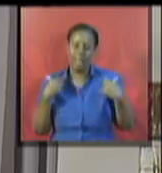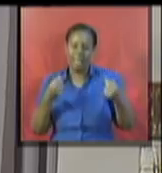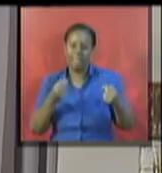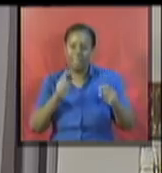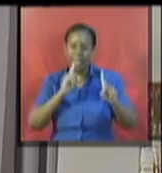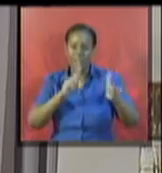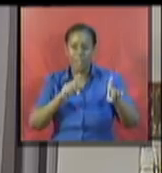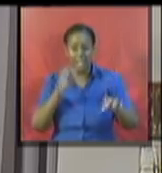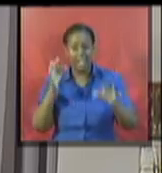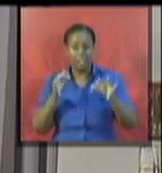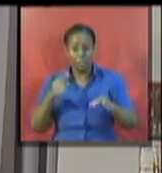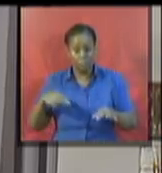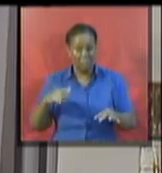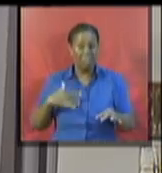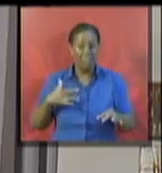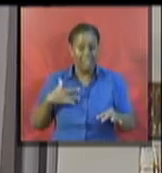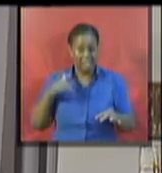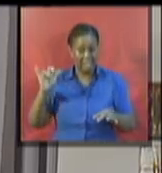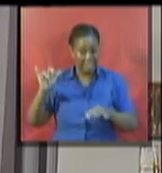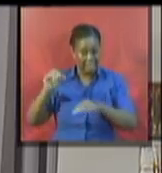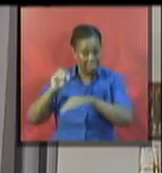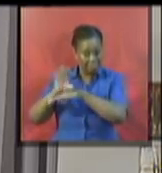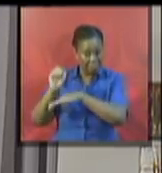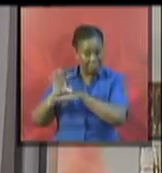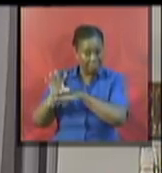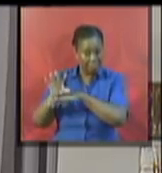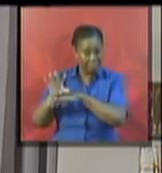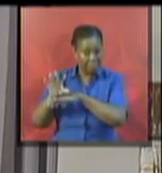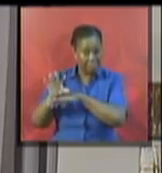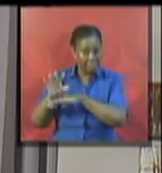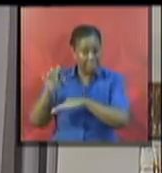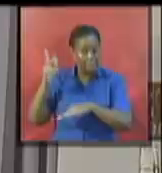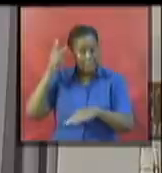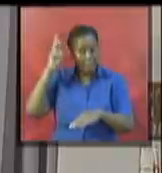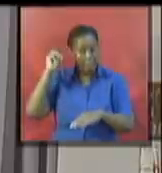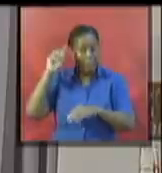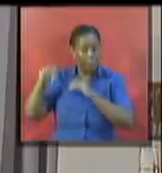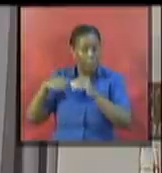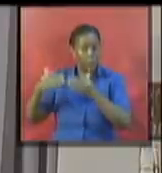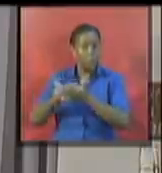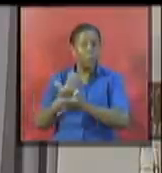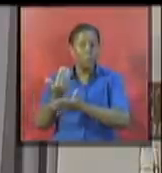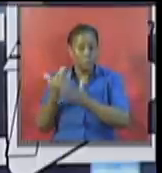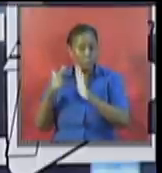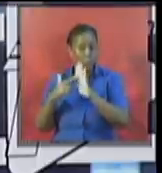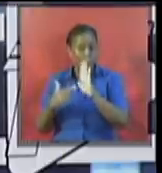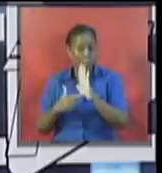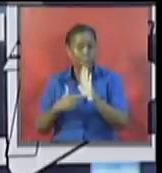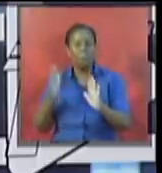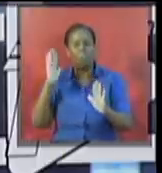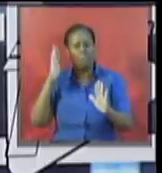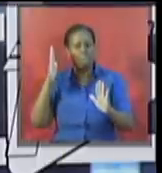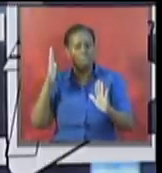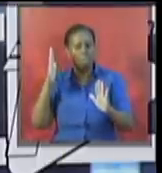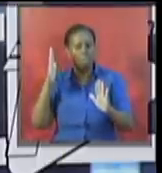Prime Minister on new measures, we will. And I'll let Dr. Hines answer the second part of the question. Okay,